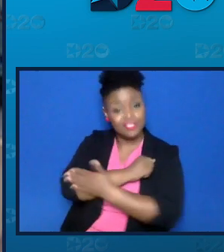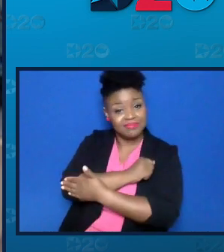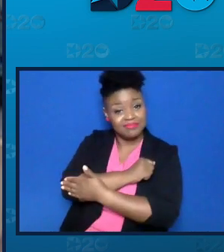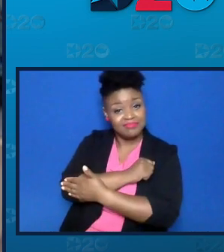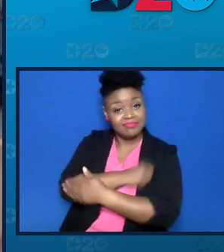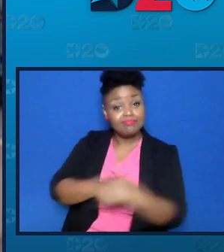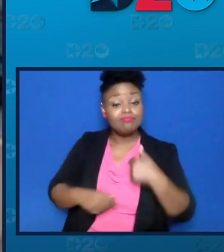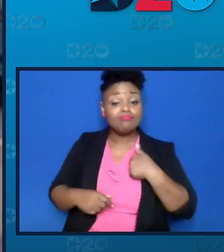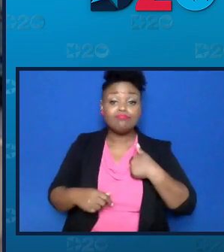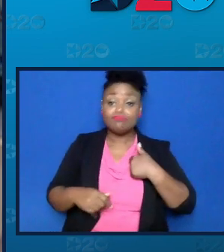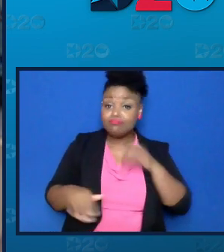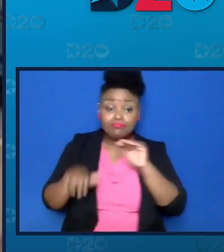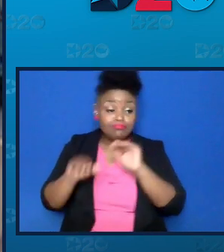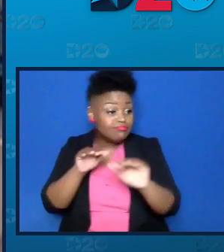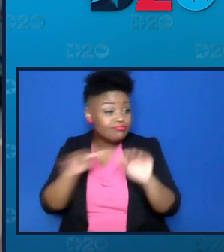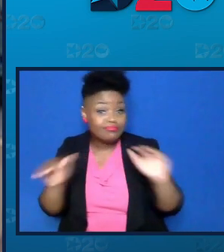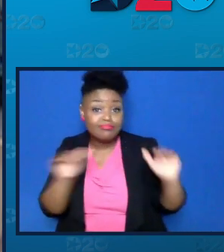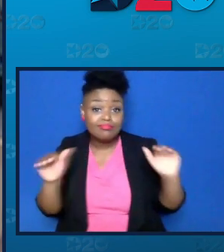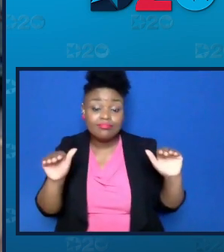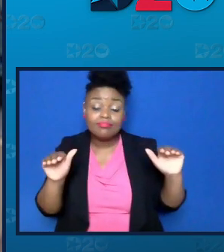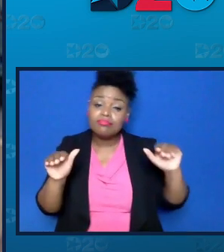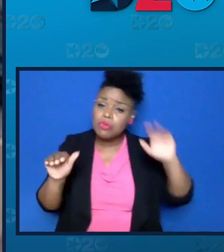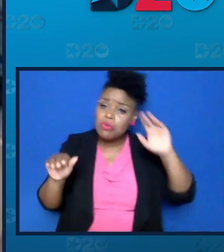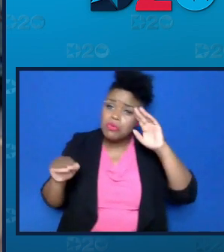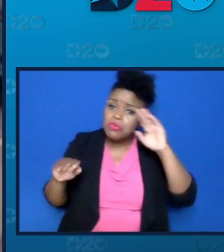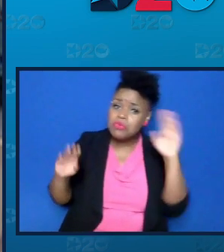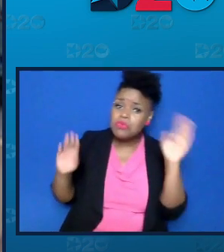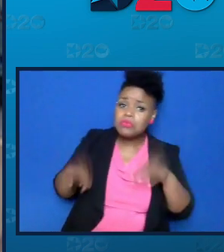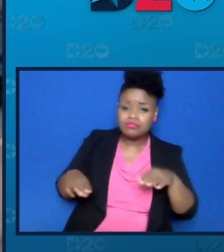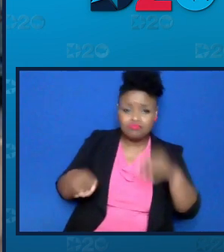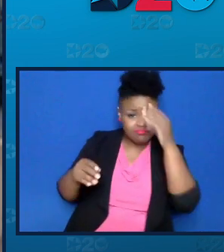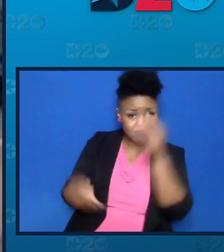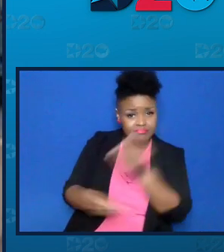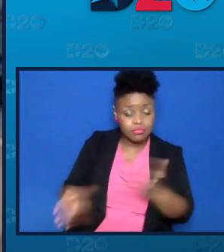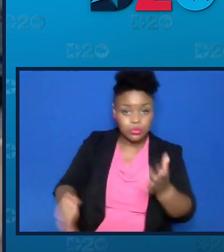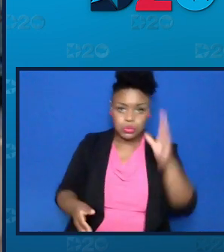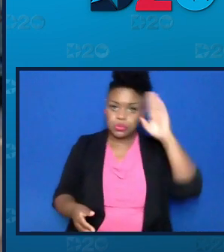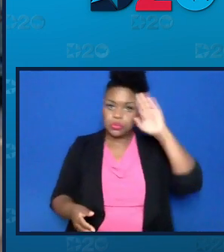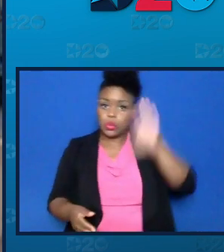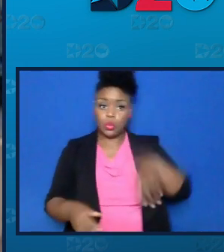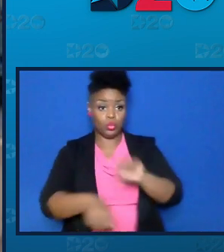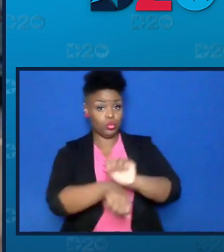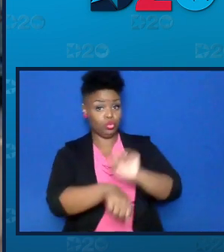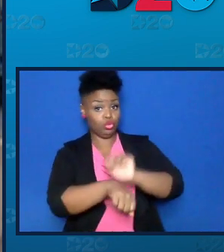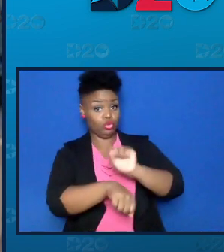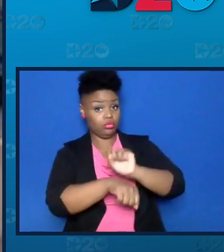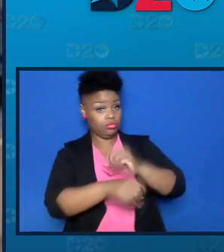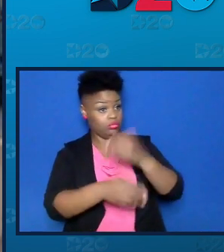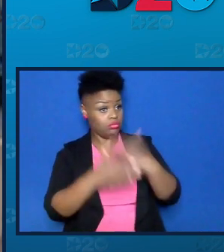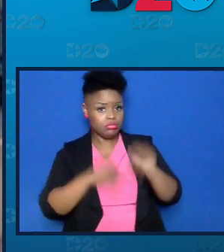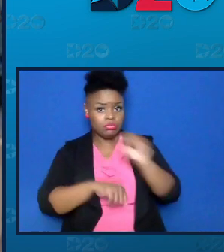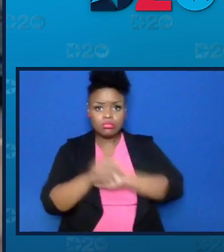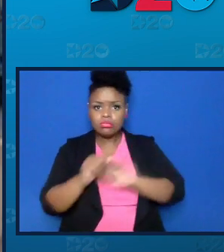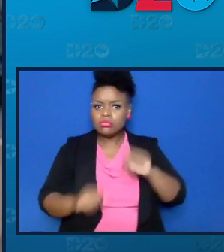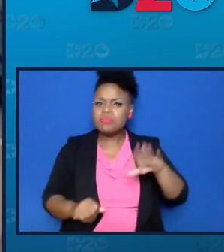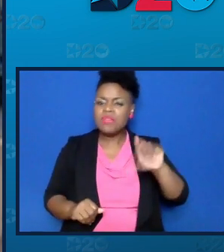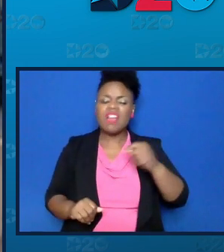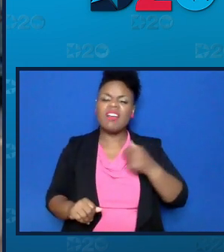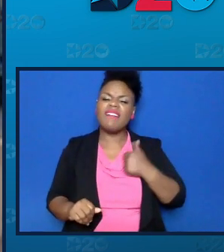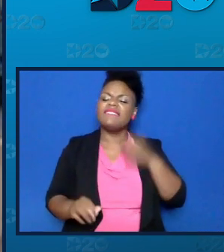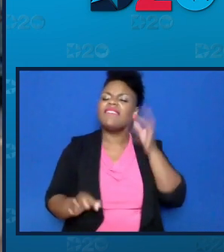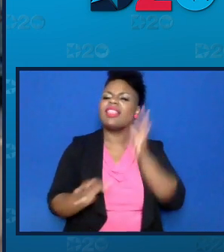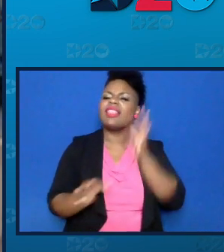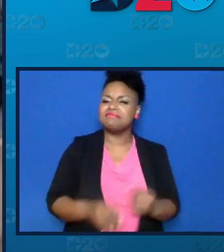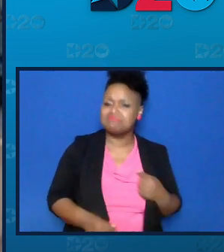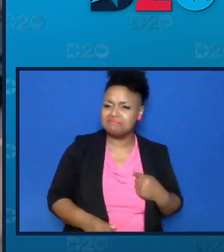hope, knowing the difficult work ahead, but grounded in my faith. The very first paragraph of the scripture that